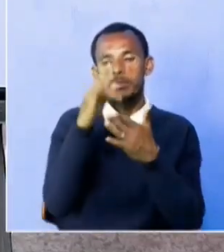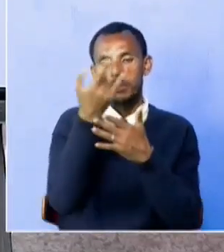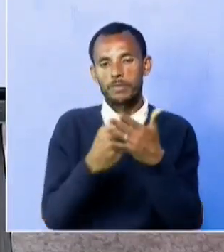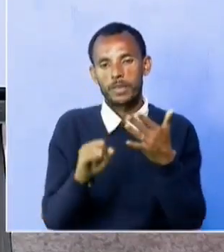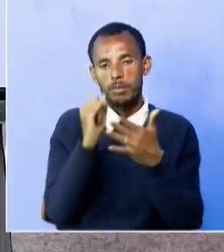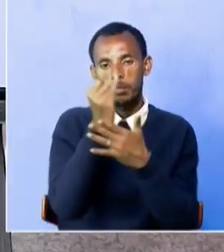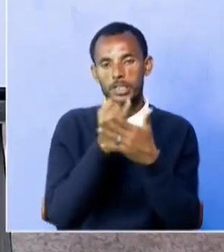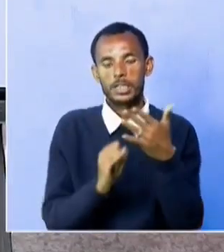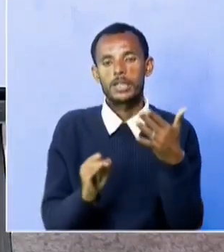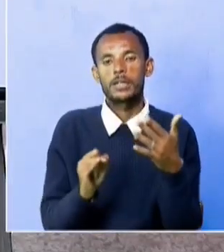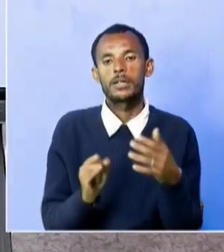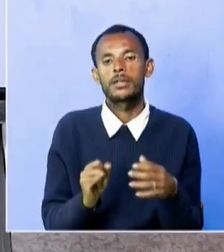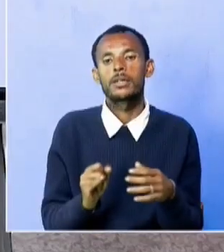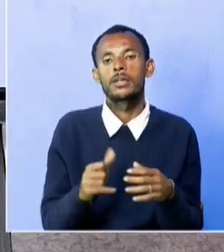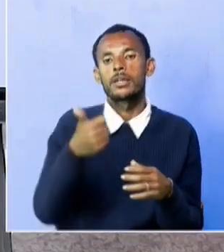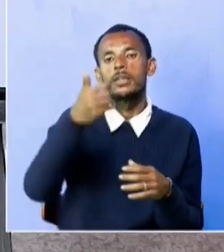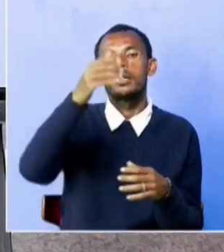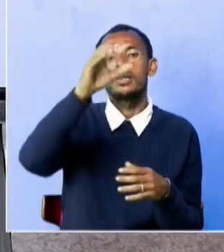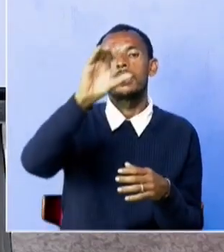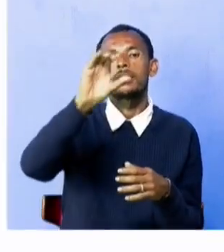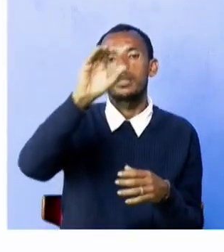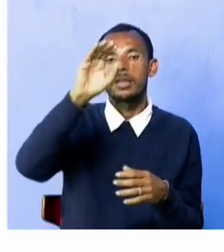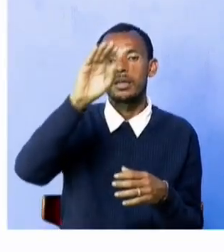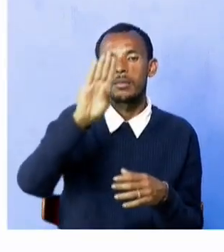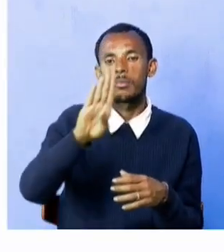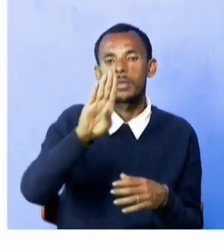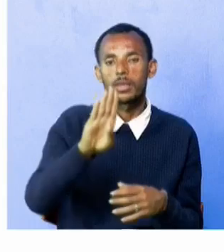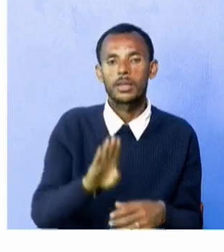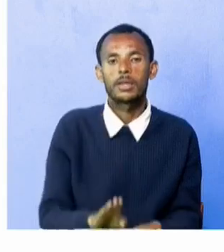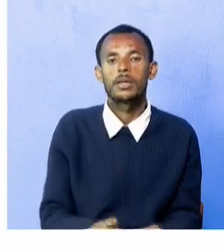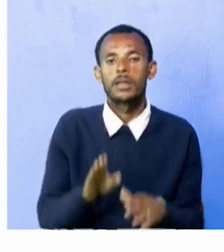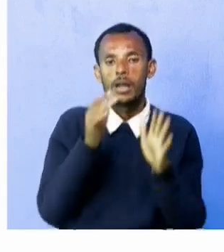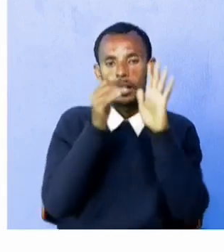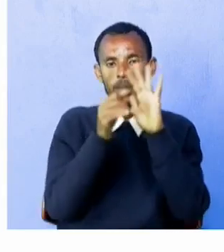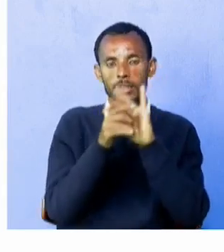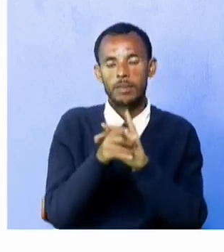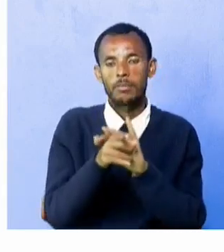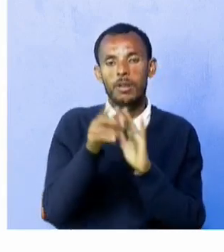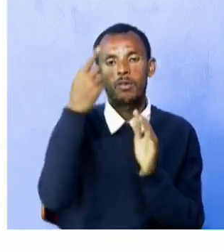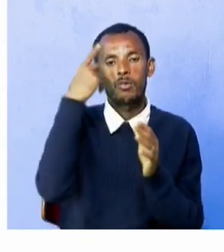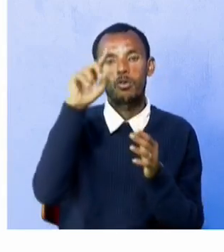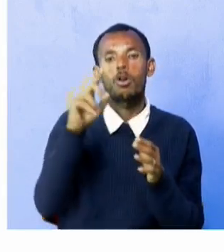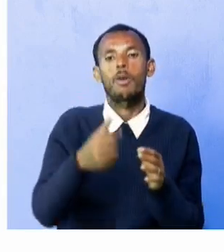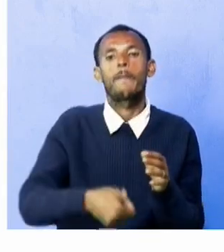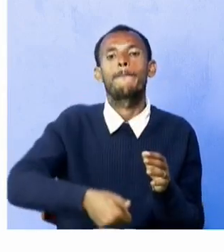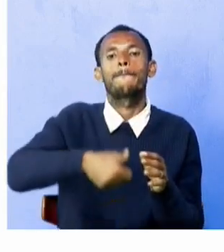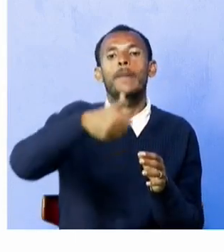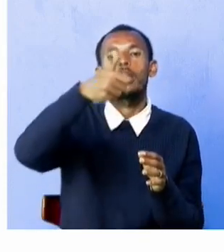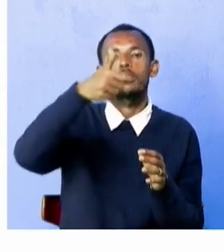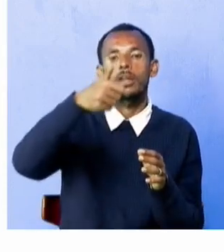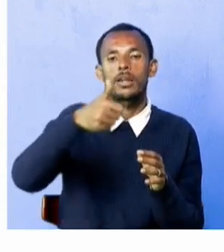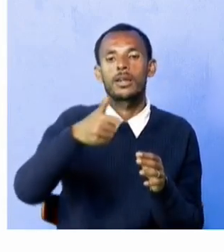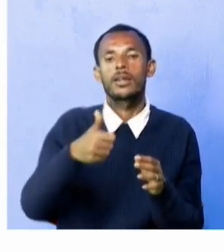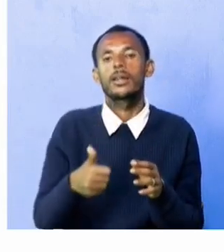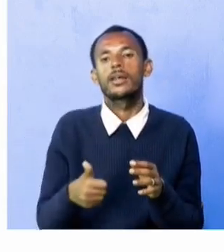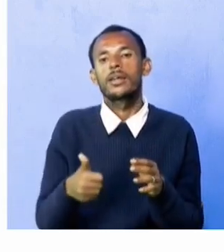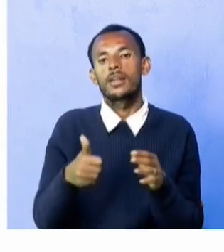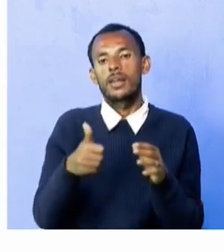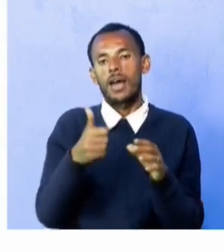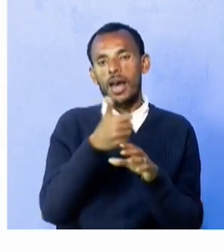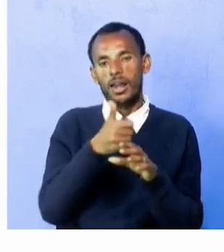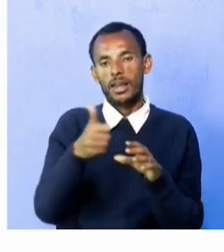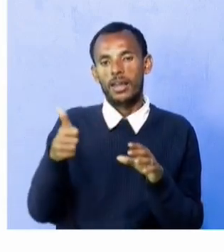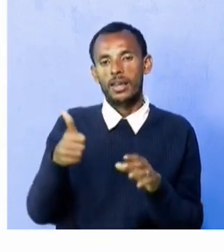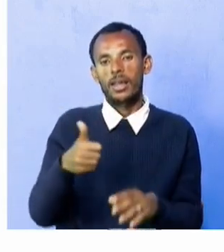picture, ACB is an example for a major arc, and